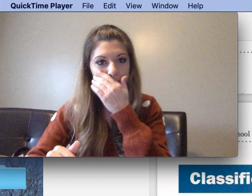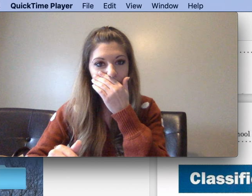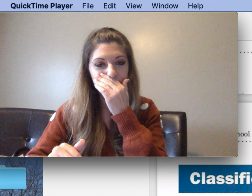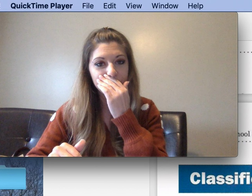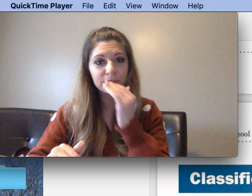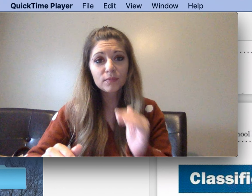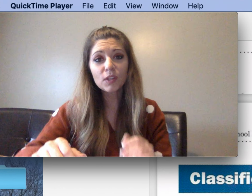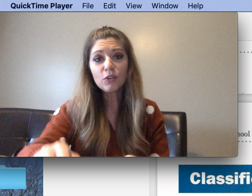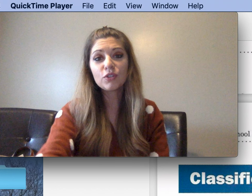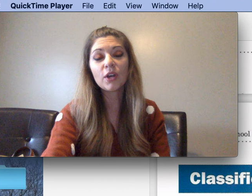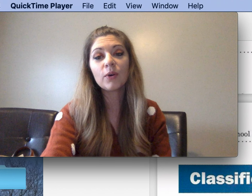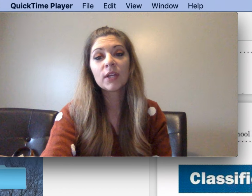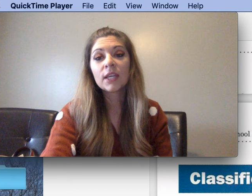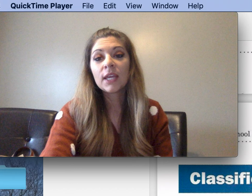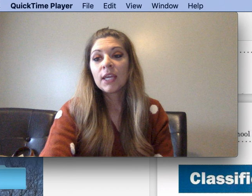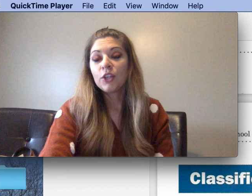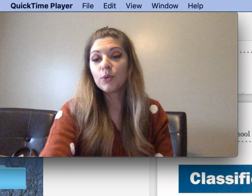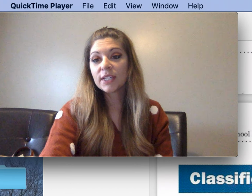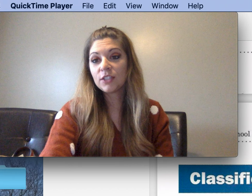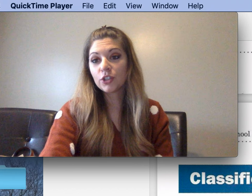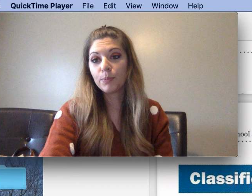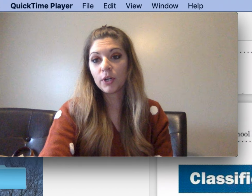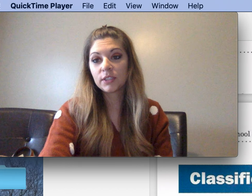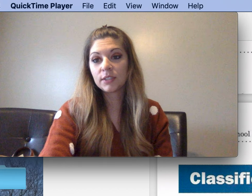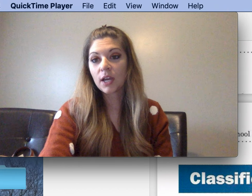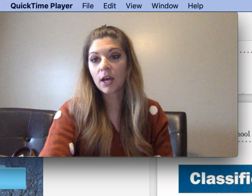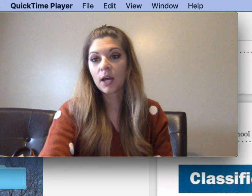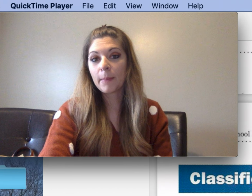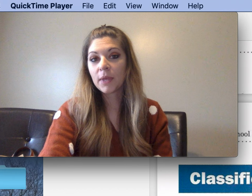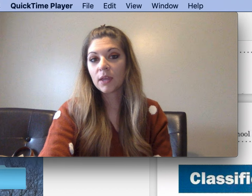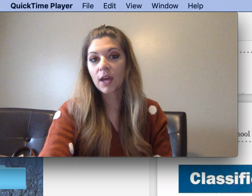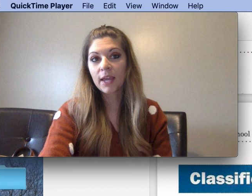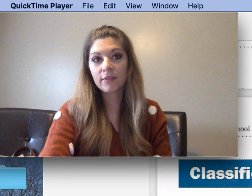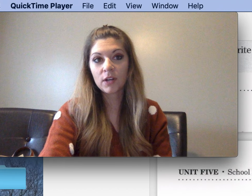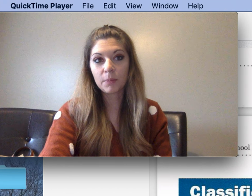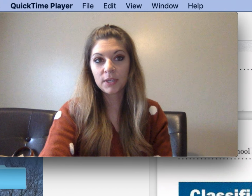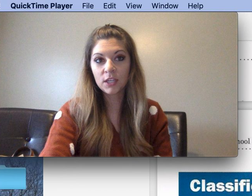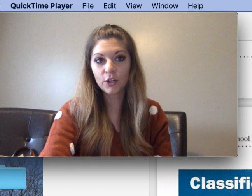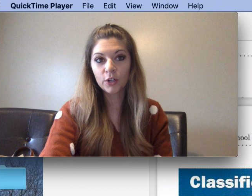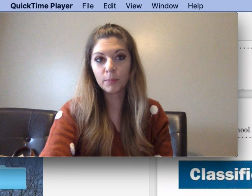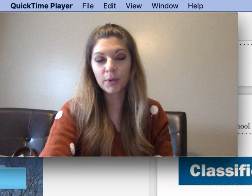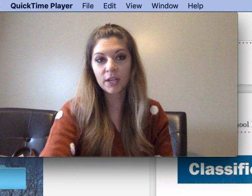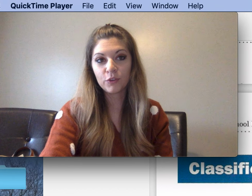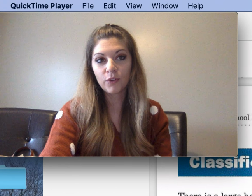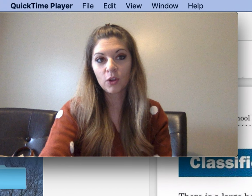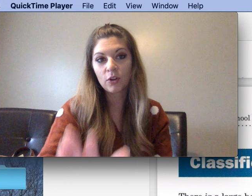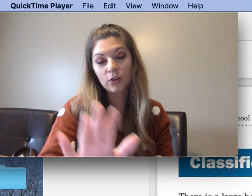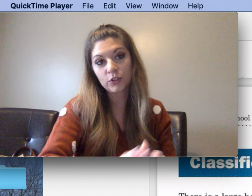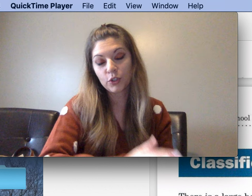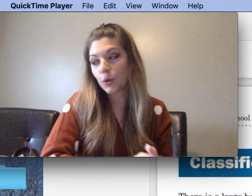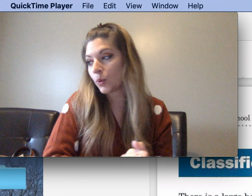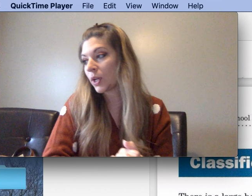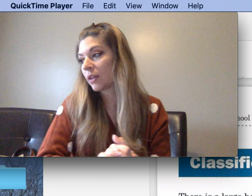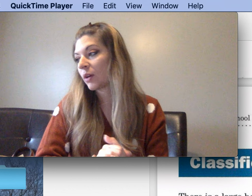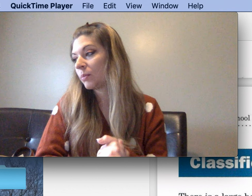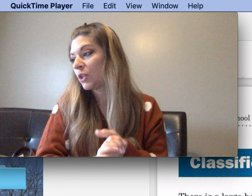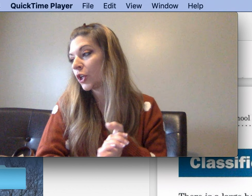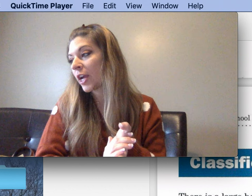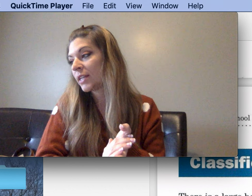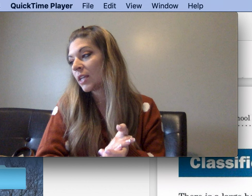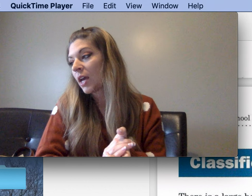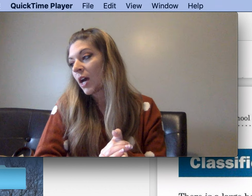circle. So you guys need your books. I have it up here, but if you follow along on your own, that